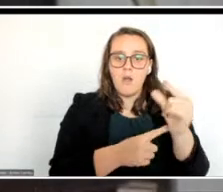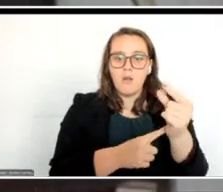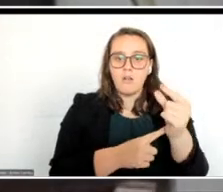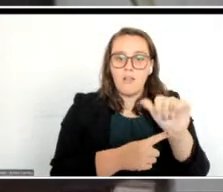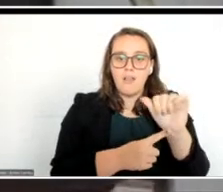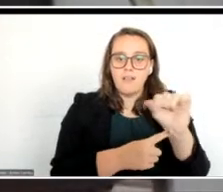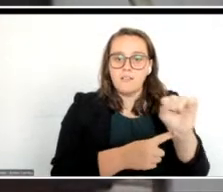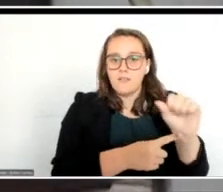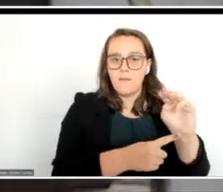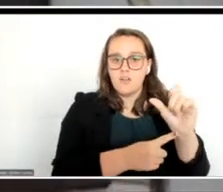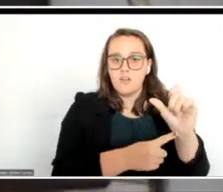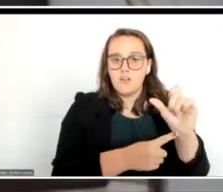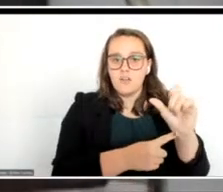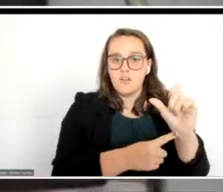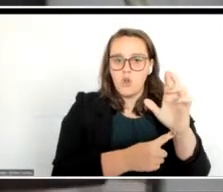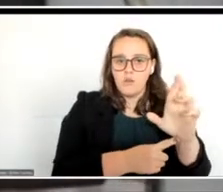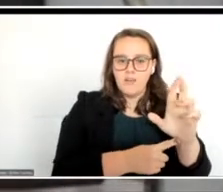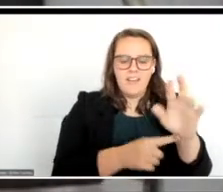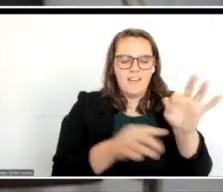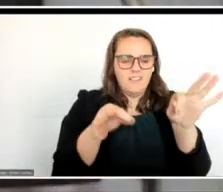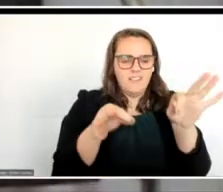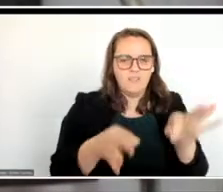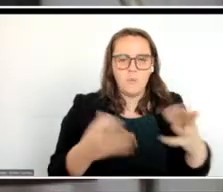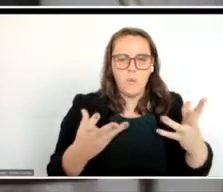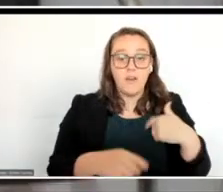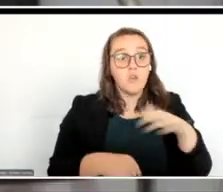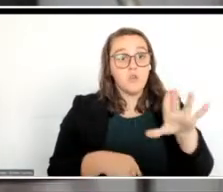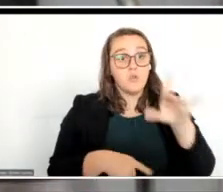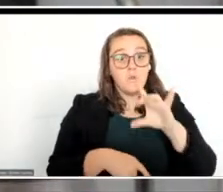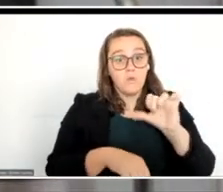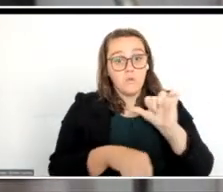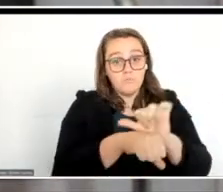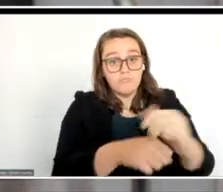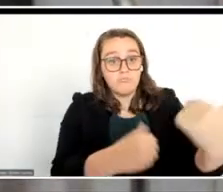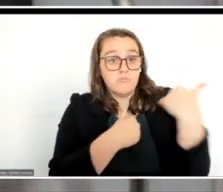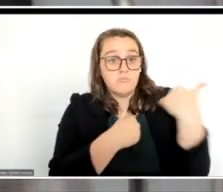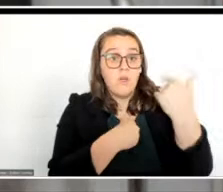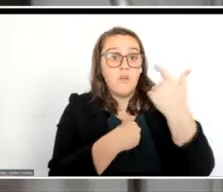It says, here's your task to get U.S. forces